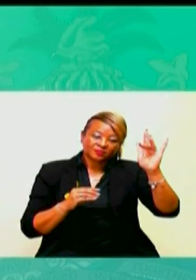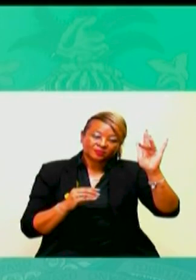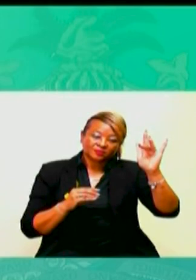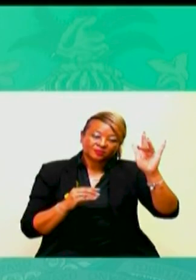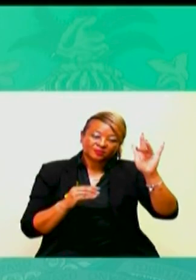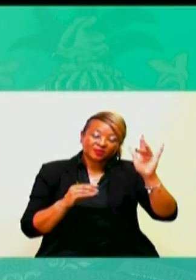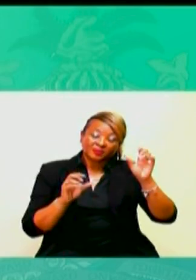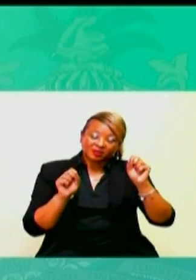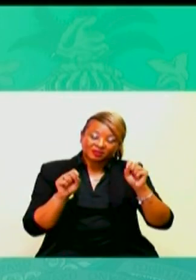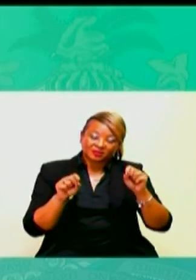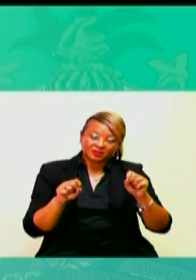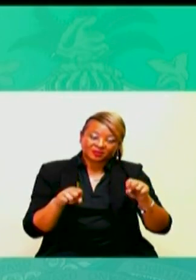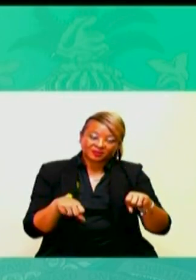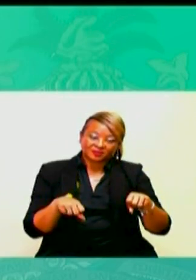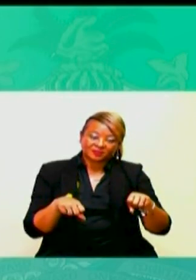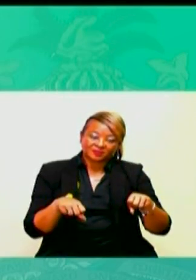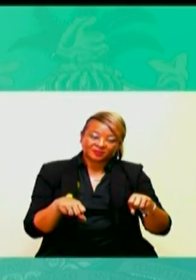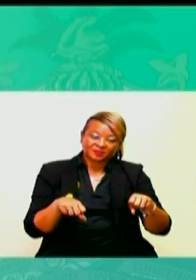abilities.